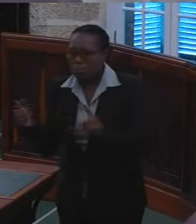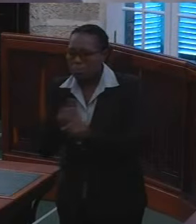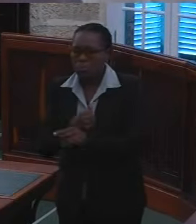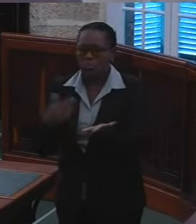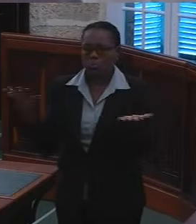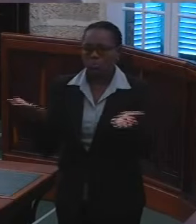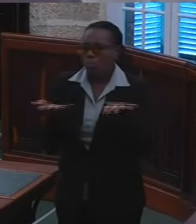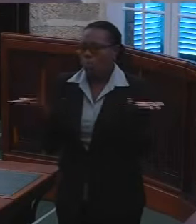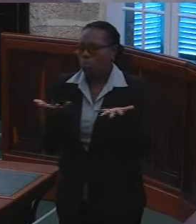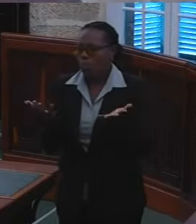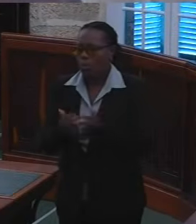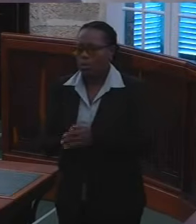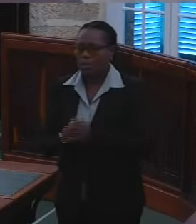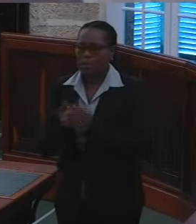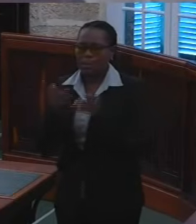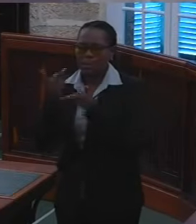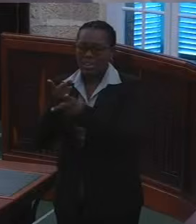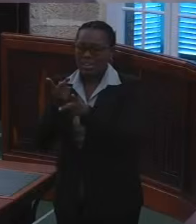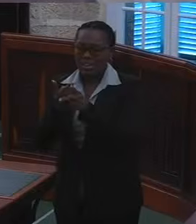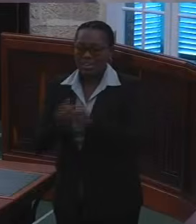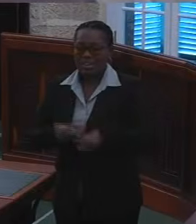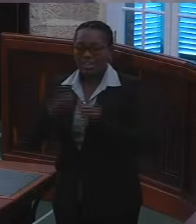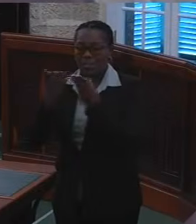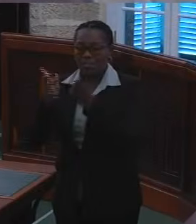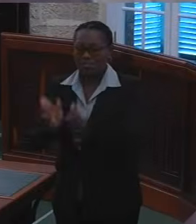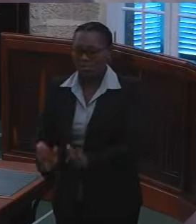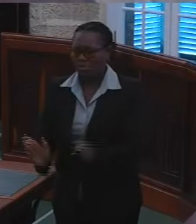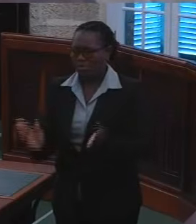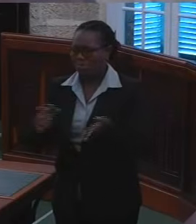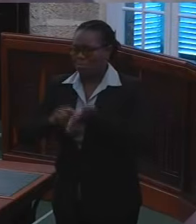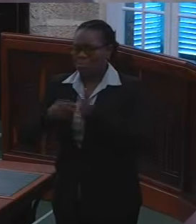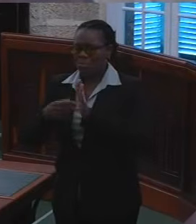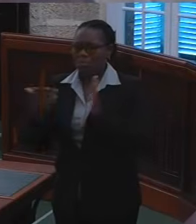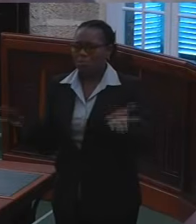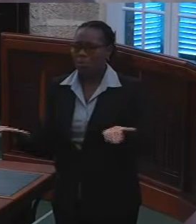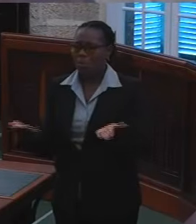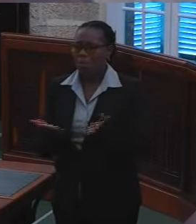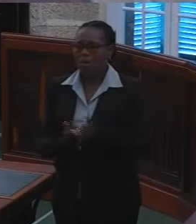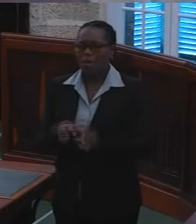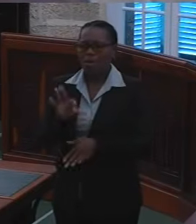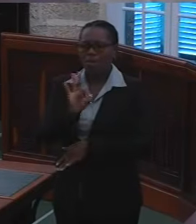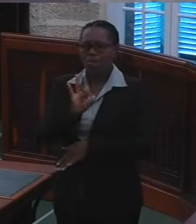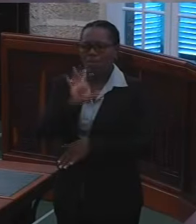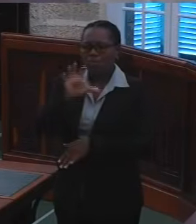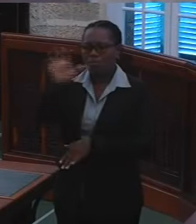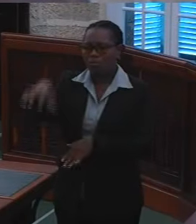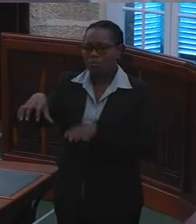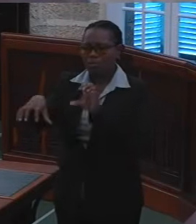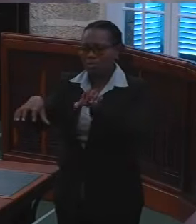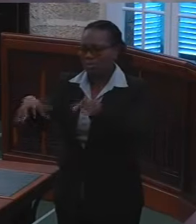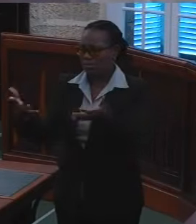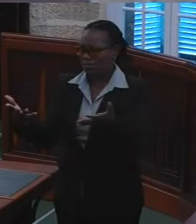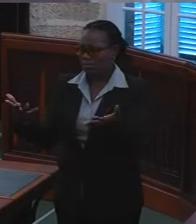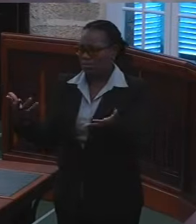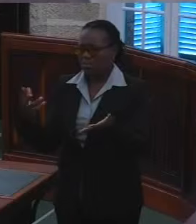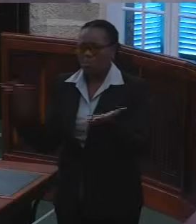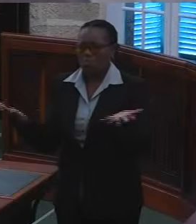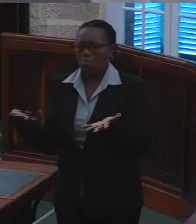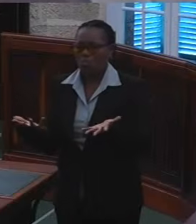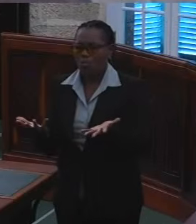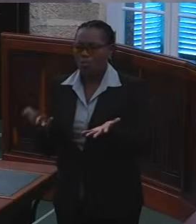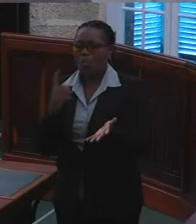care facilities, and we have the clear definition of those things. Note that a residential care facility based on